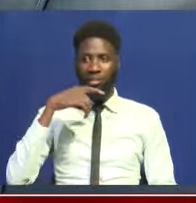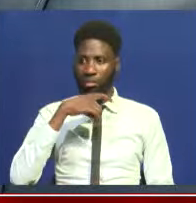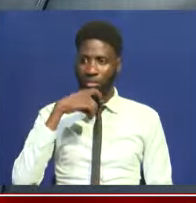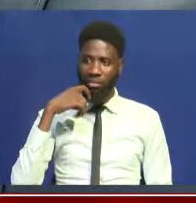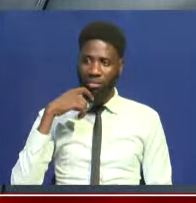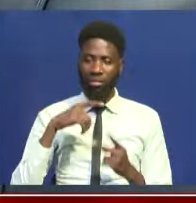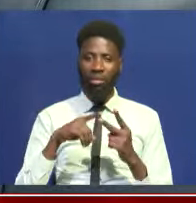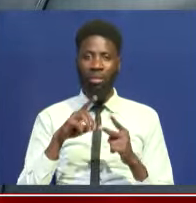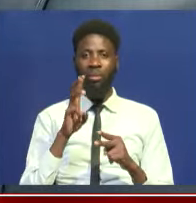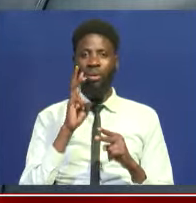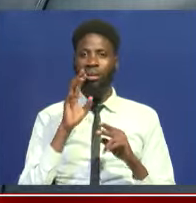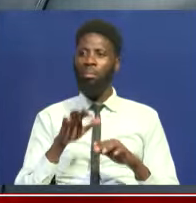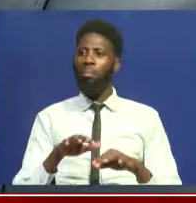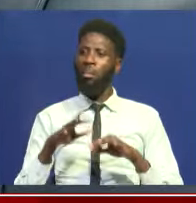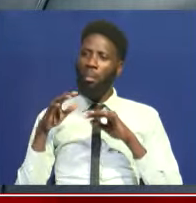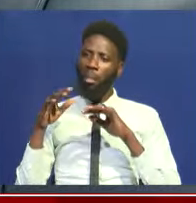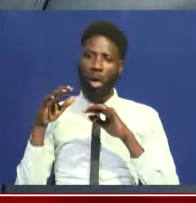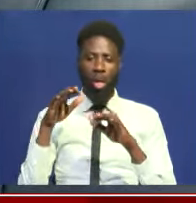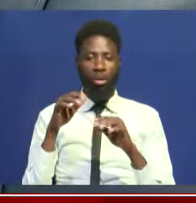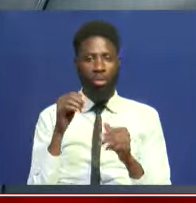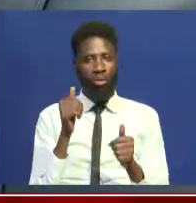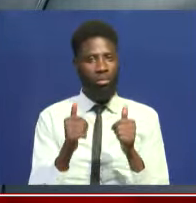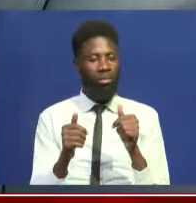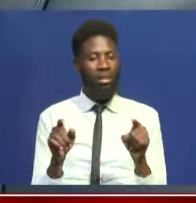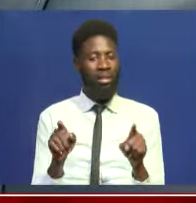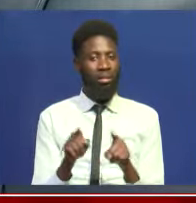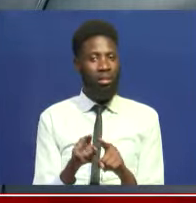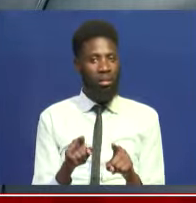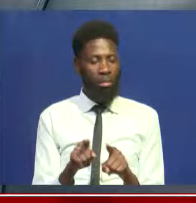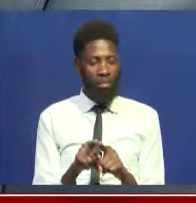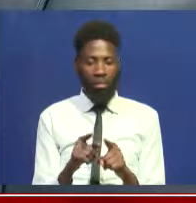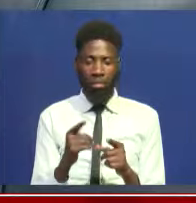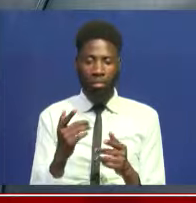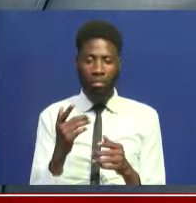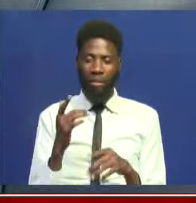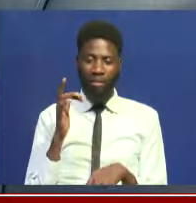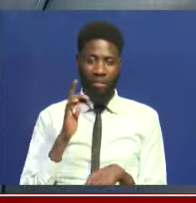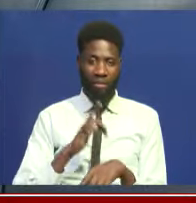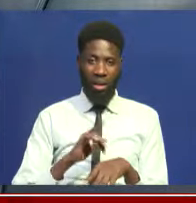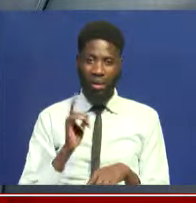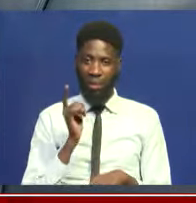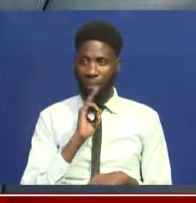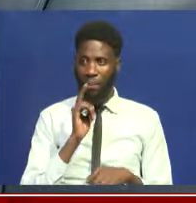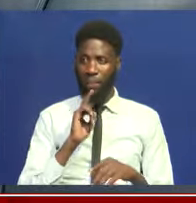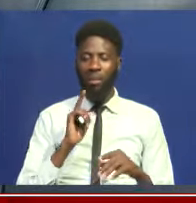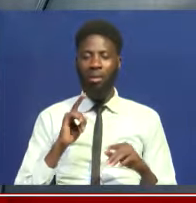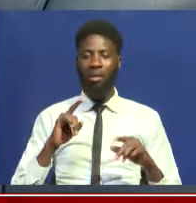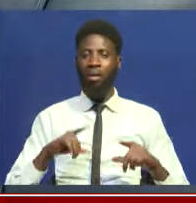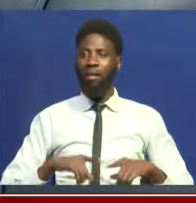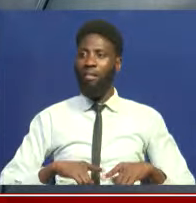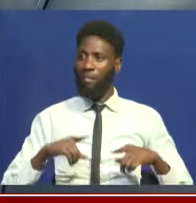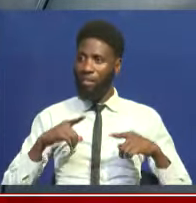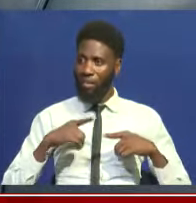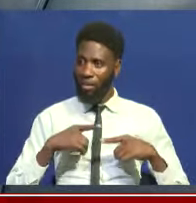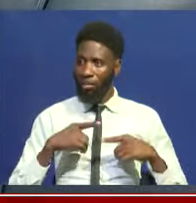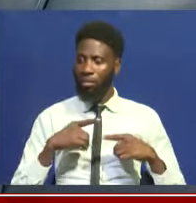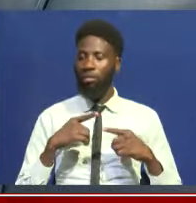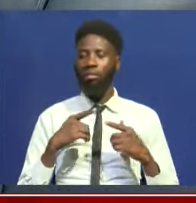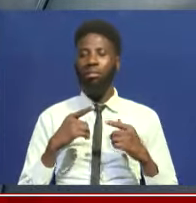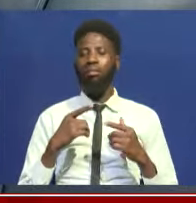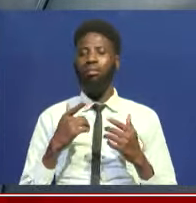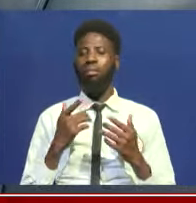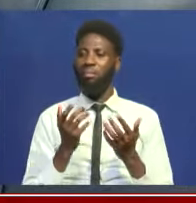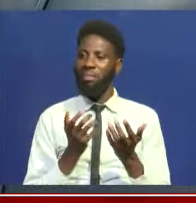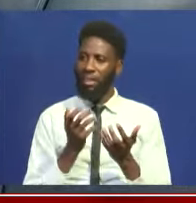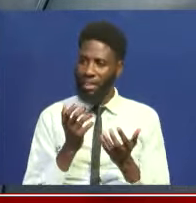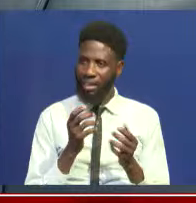and floods, which obviously has a knock-on effect on lives, quite literally lost, but also on businesses